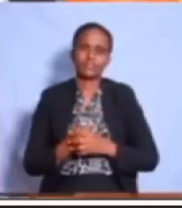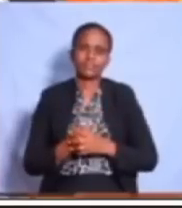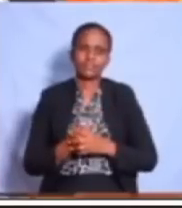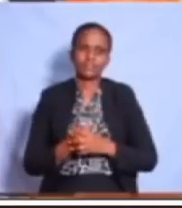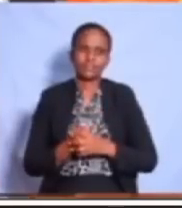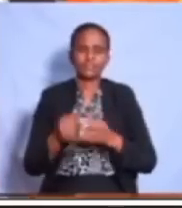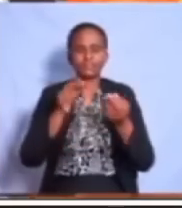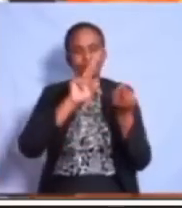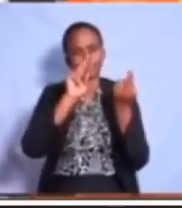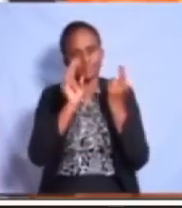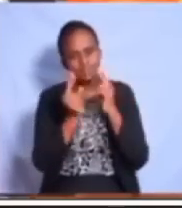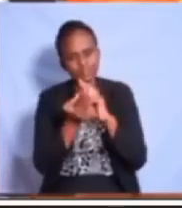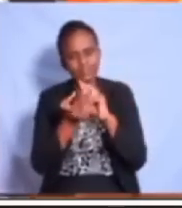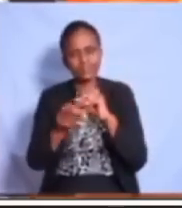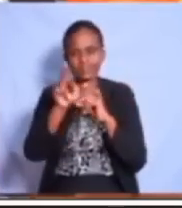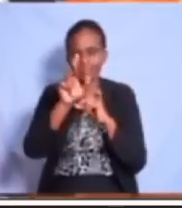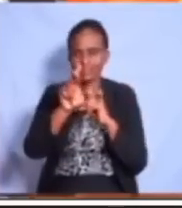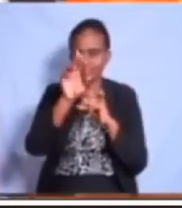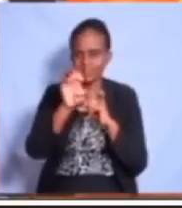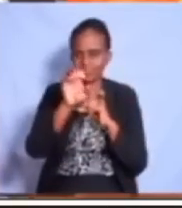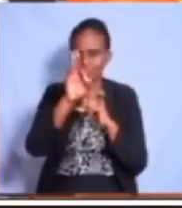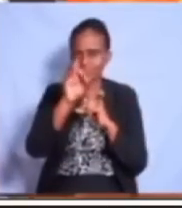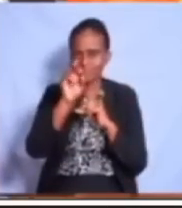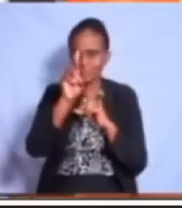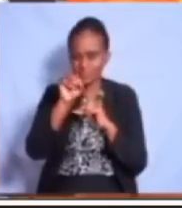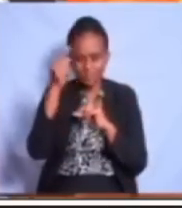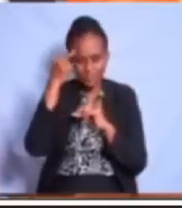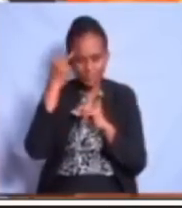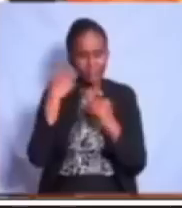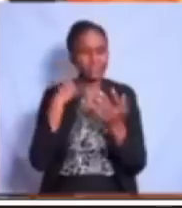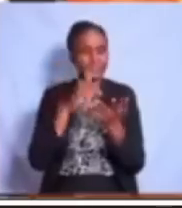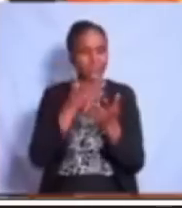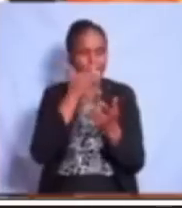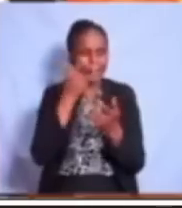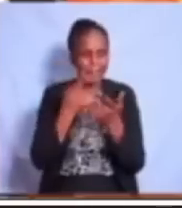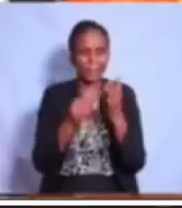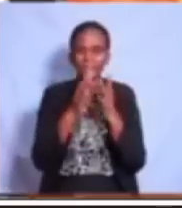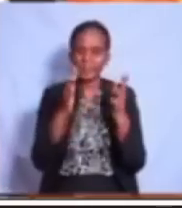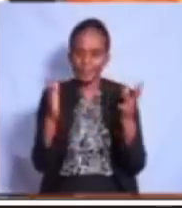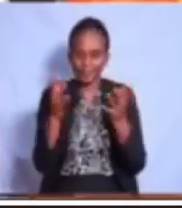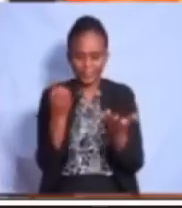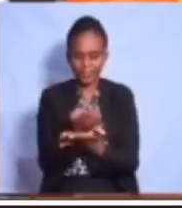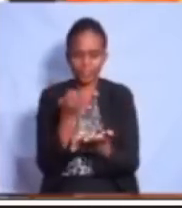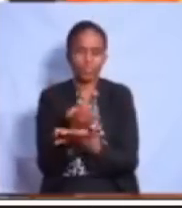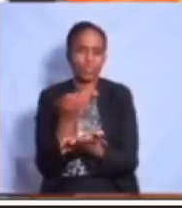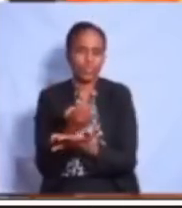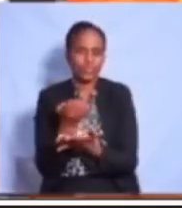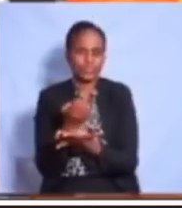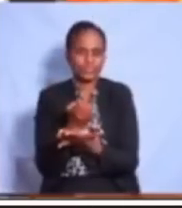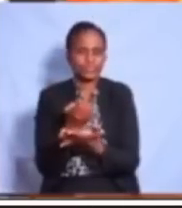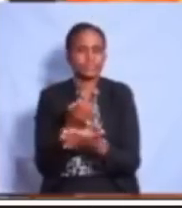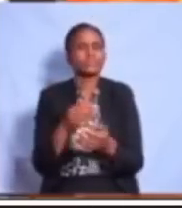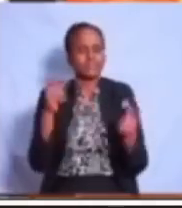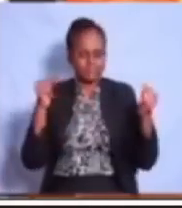The reforms that this government is putting in place is to push growth of the economy. A bit of